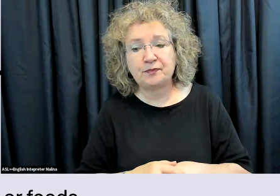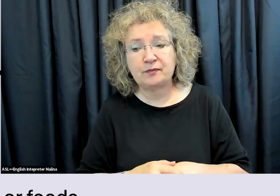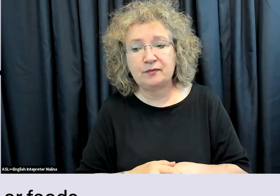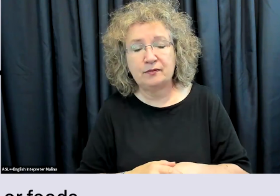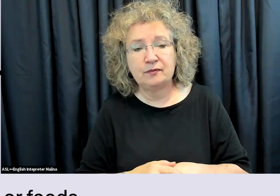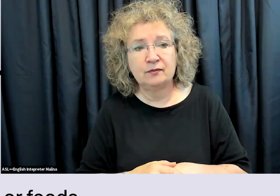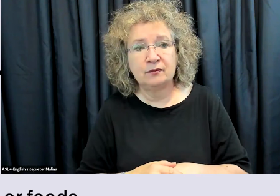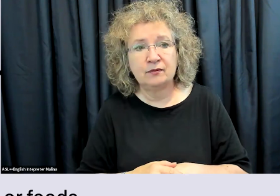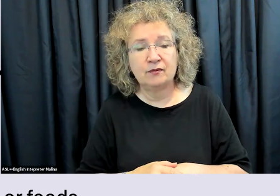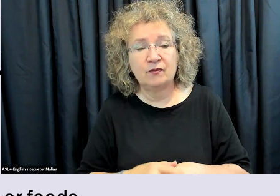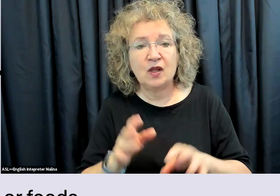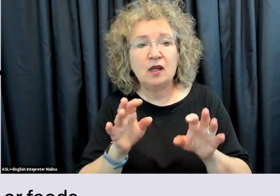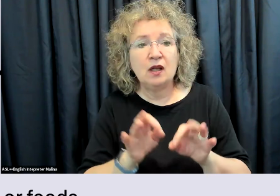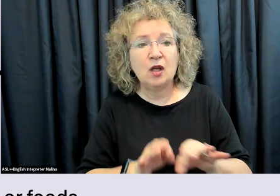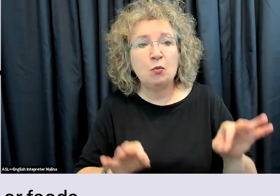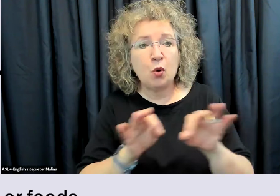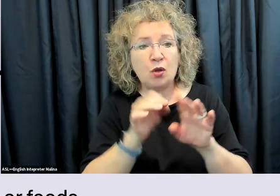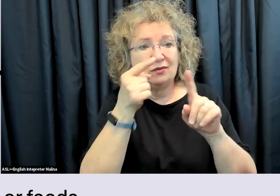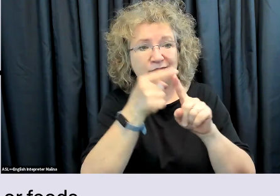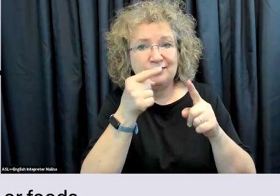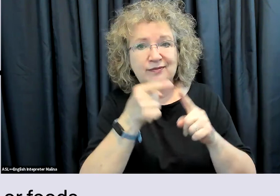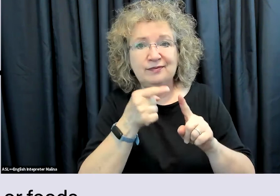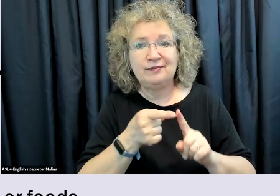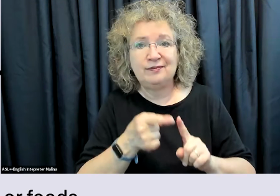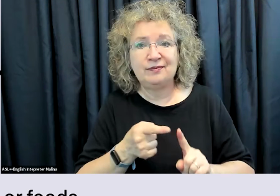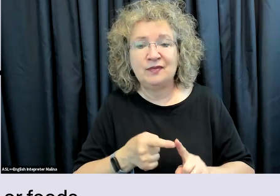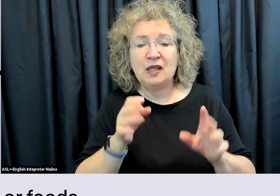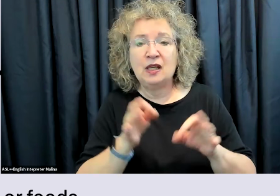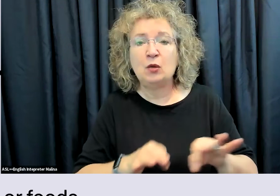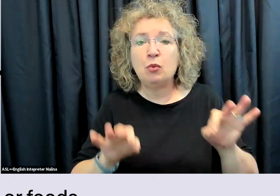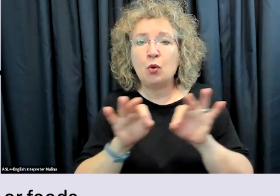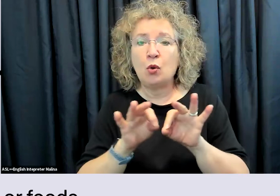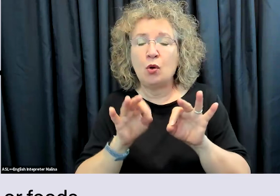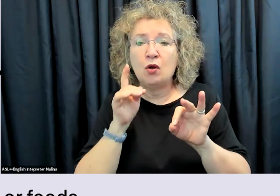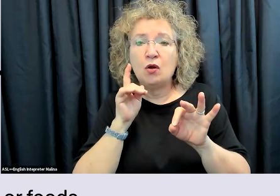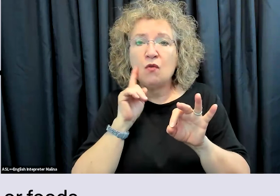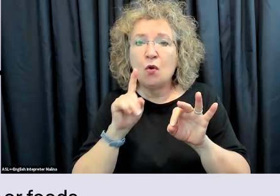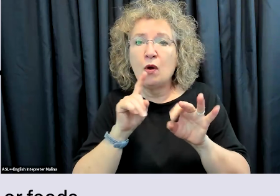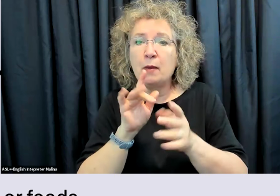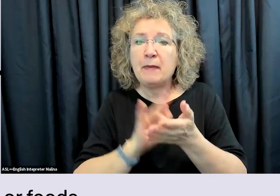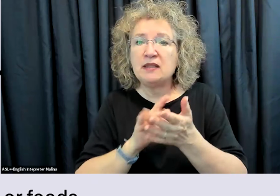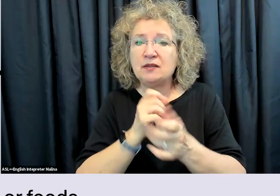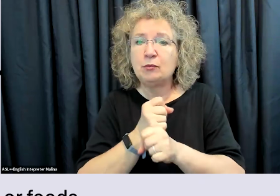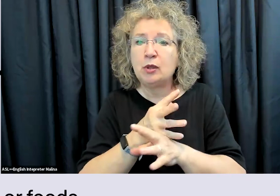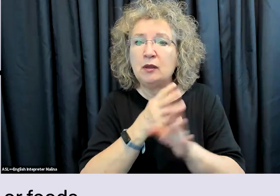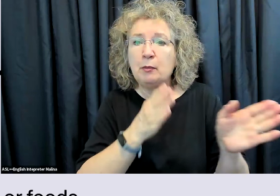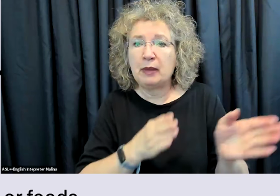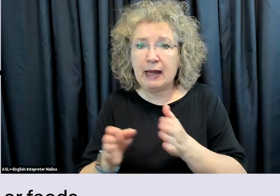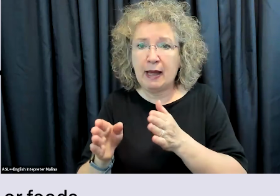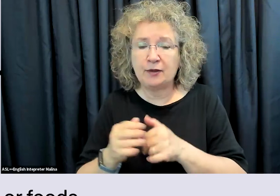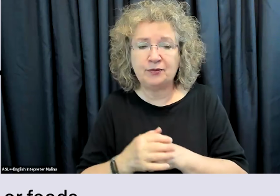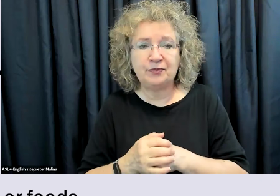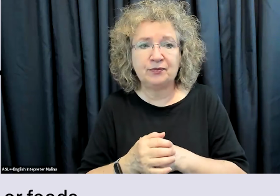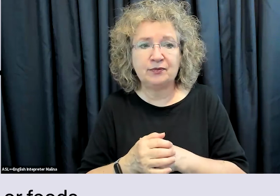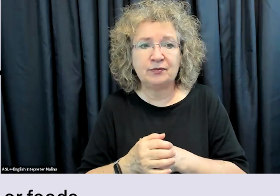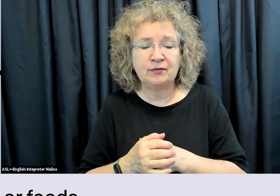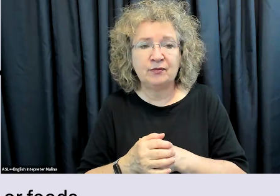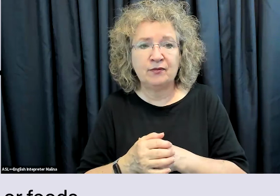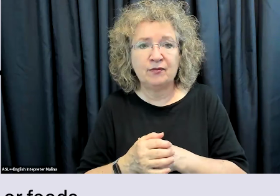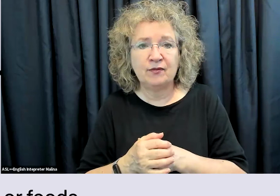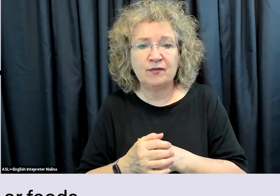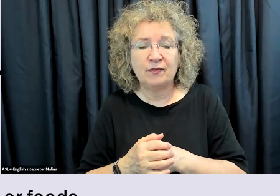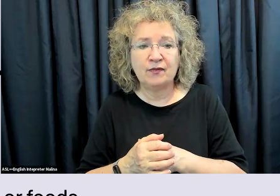Here are the keys I feel are important to building a medication preparedness plan. This slide outlines some